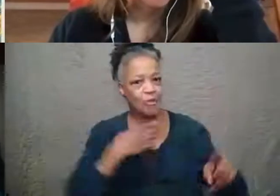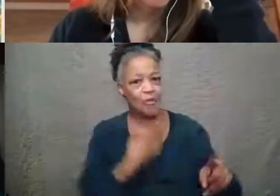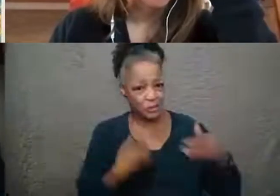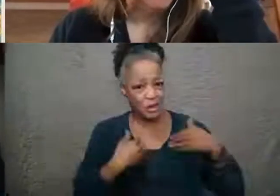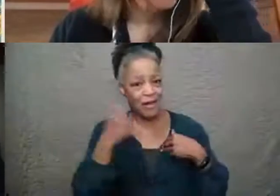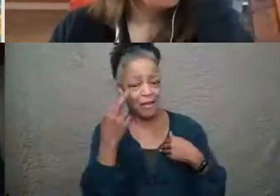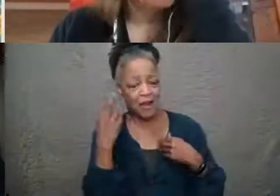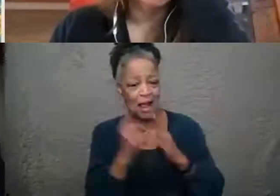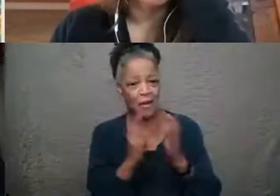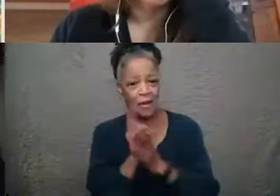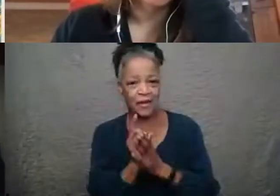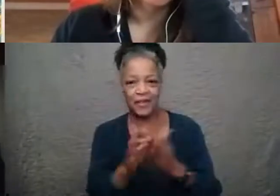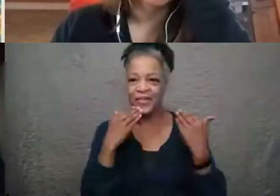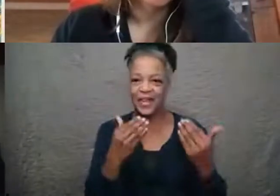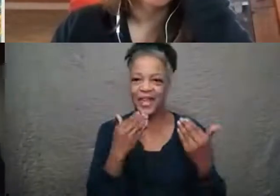Absolutely. Thank you.